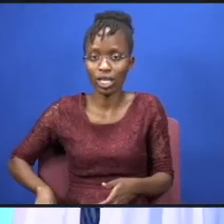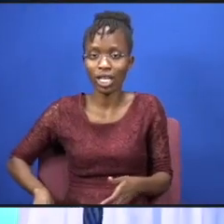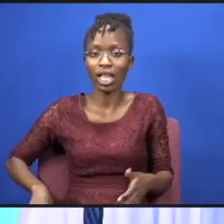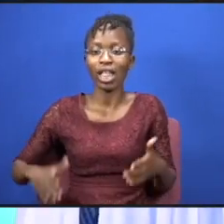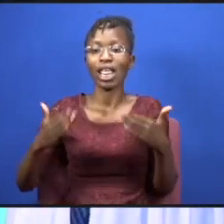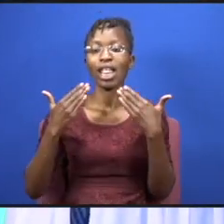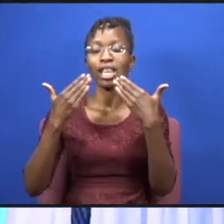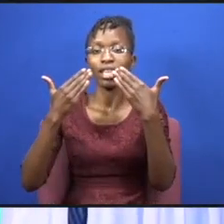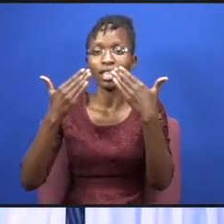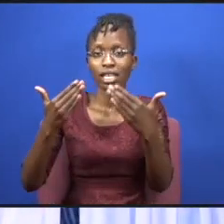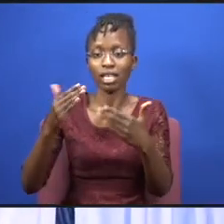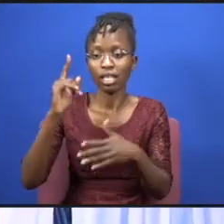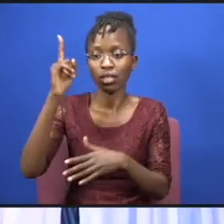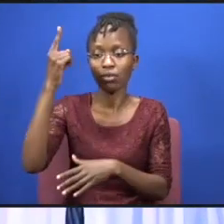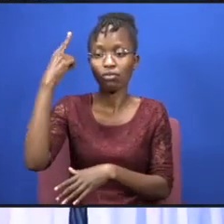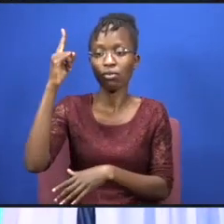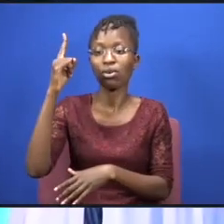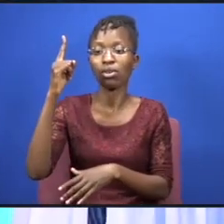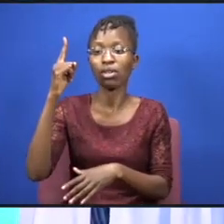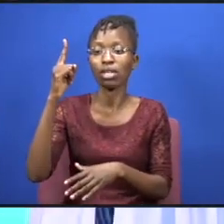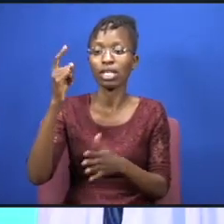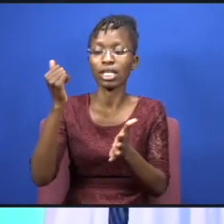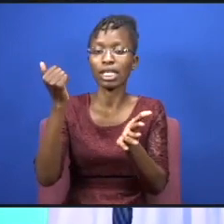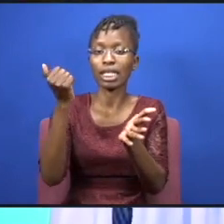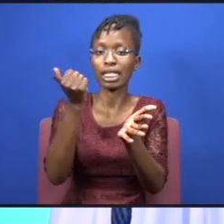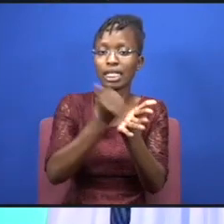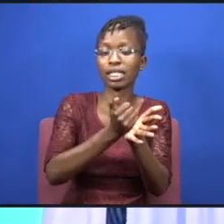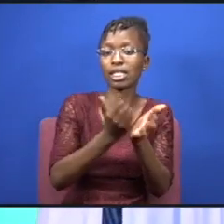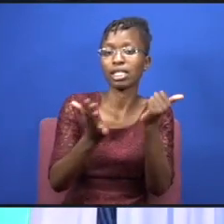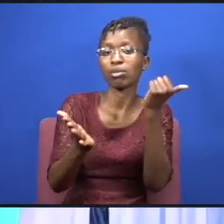Lord. Thank you for the